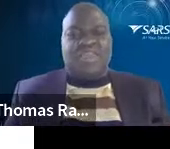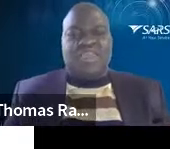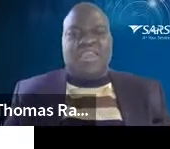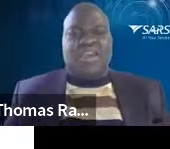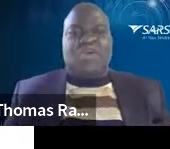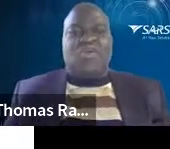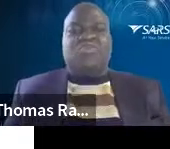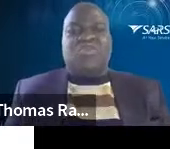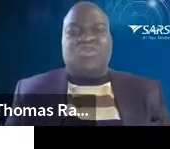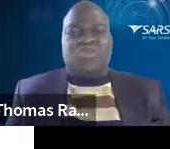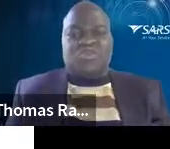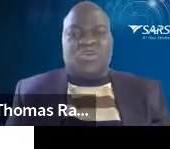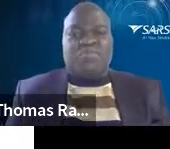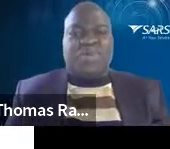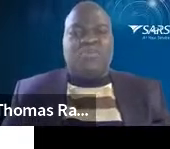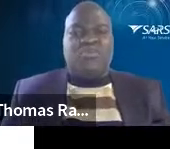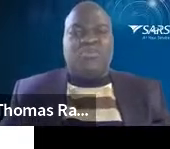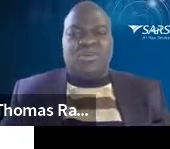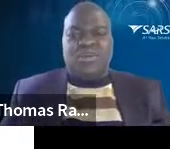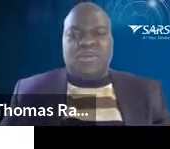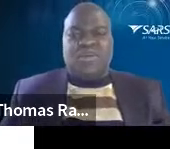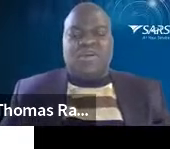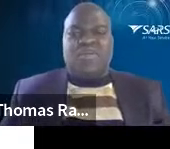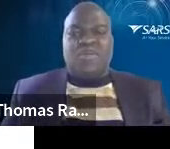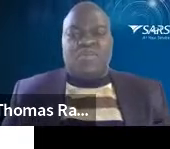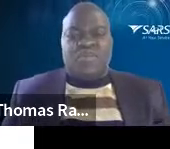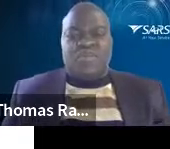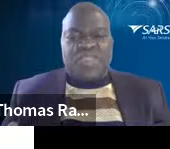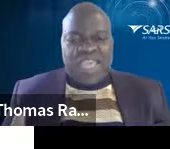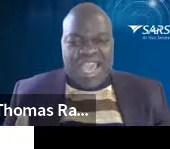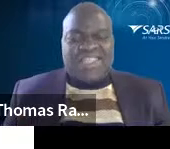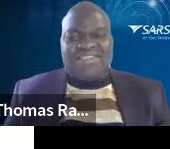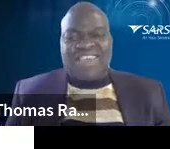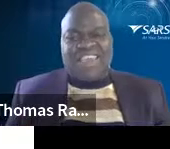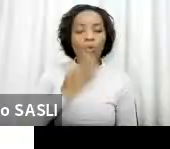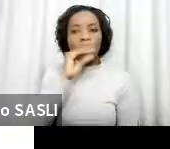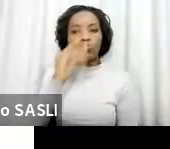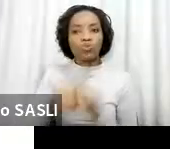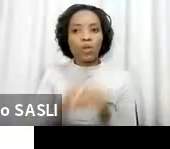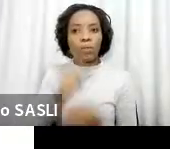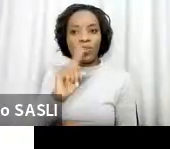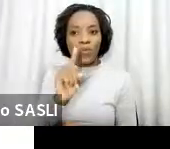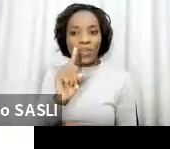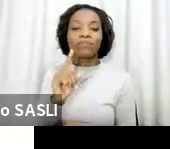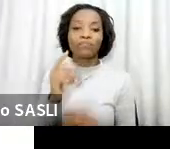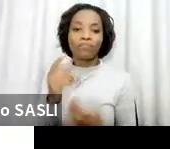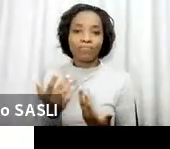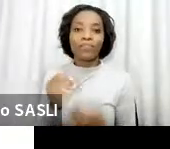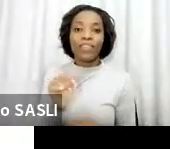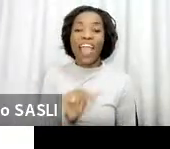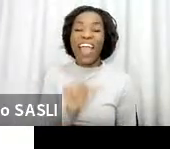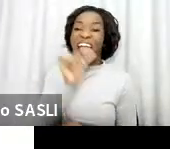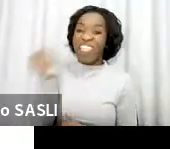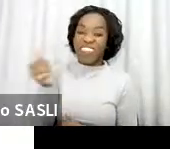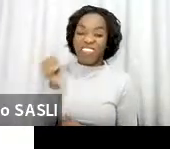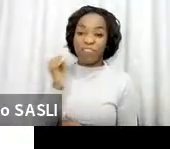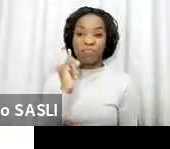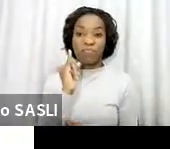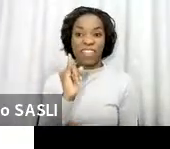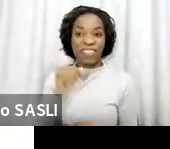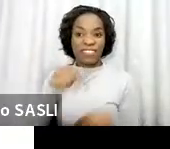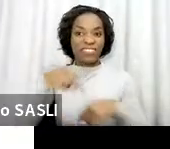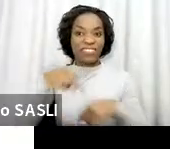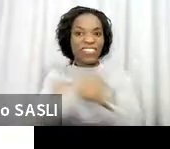Yes, I want to also talk about the other scourge to this country,